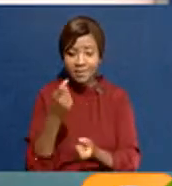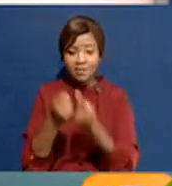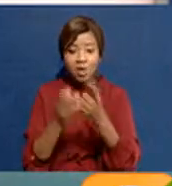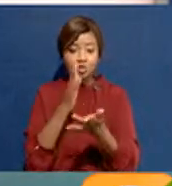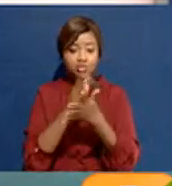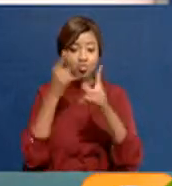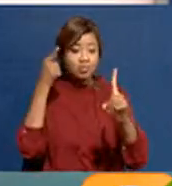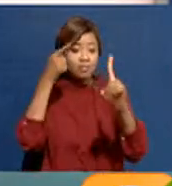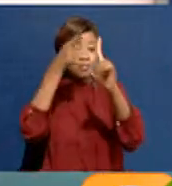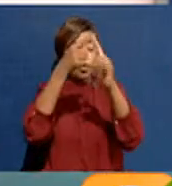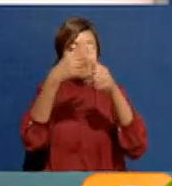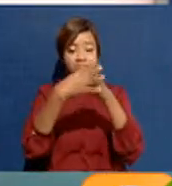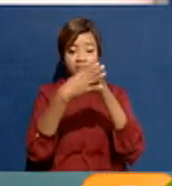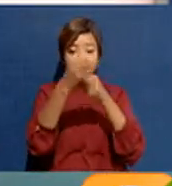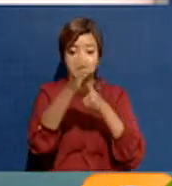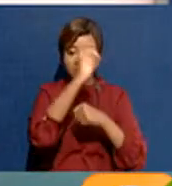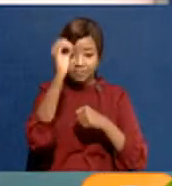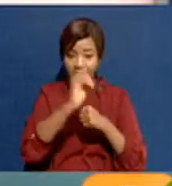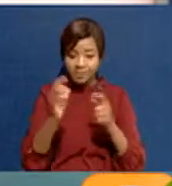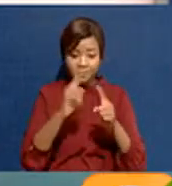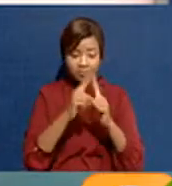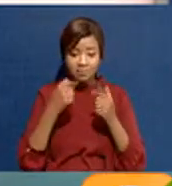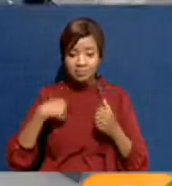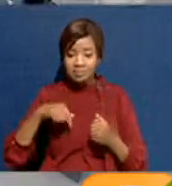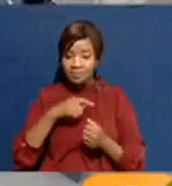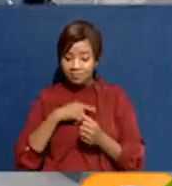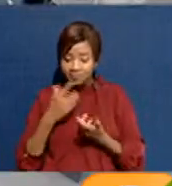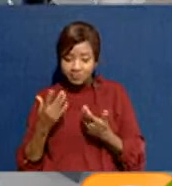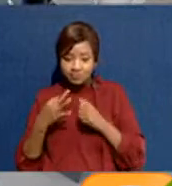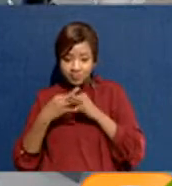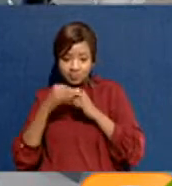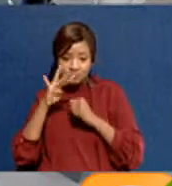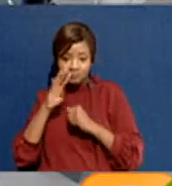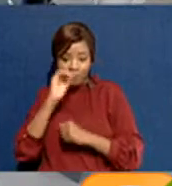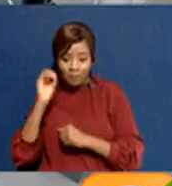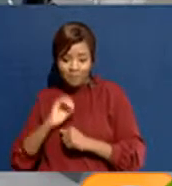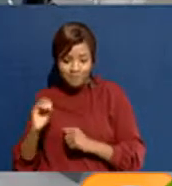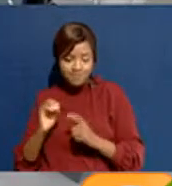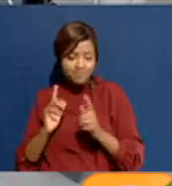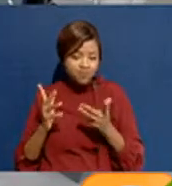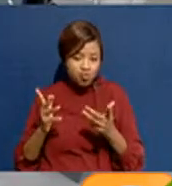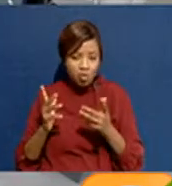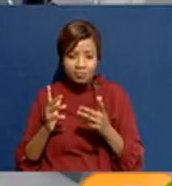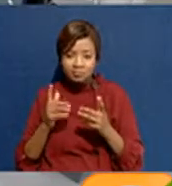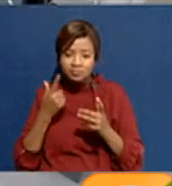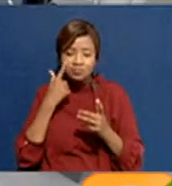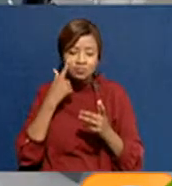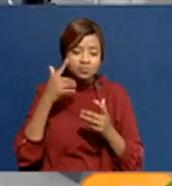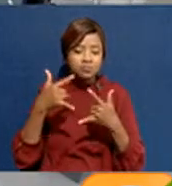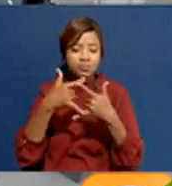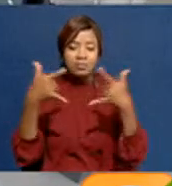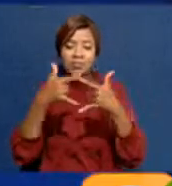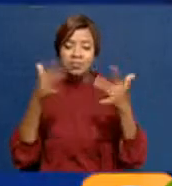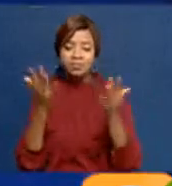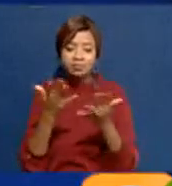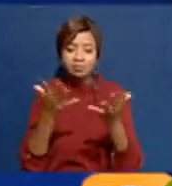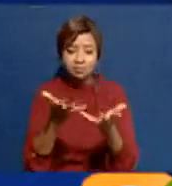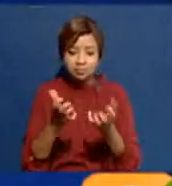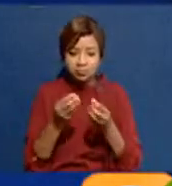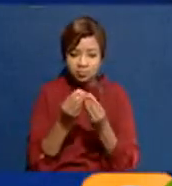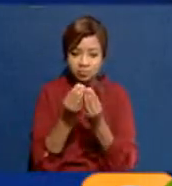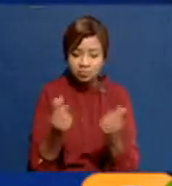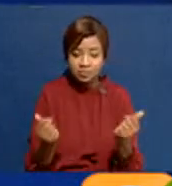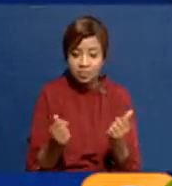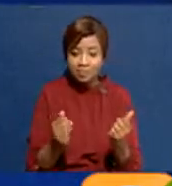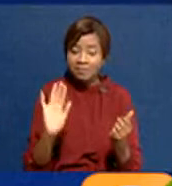Yes. We're not too far from that as a country. But where do you see the areas that we need to kind of address almost immediately? First of all, thank